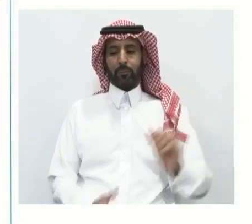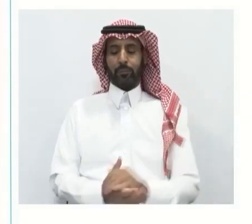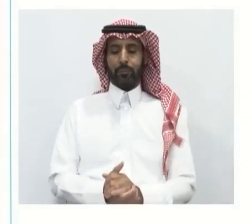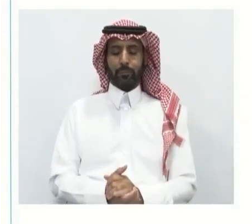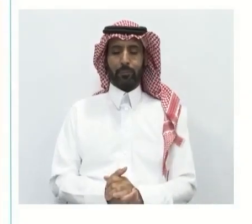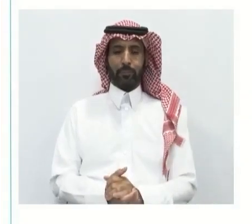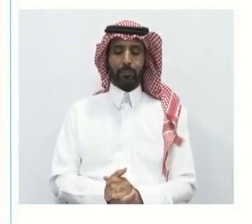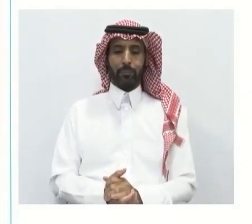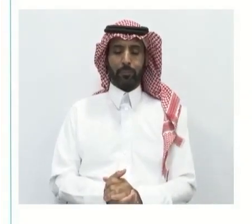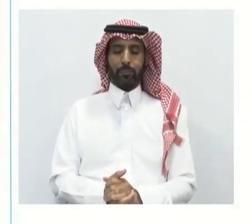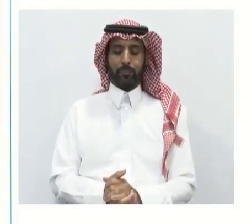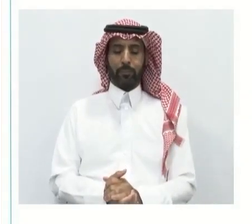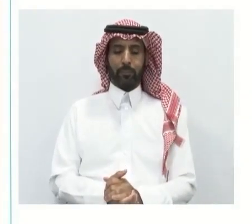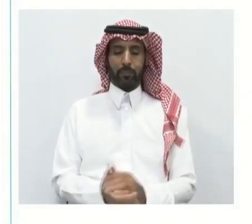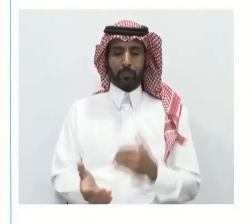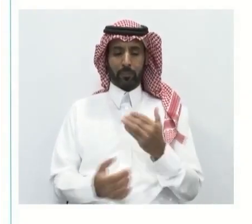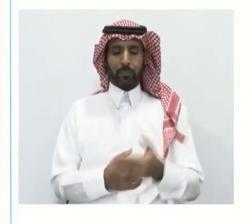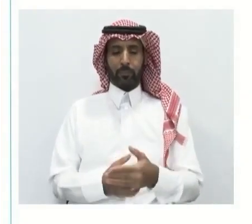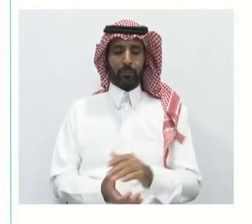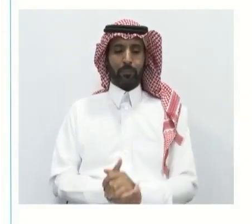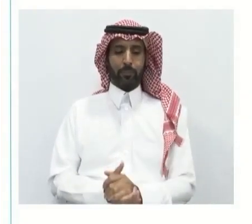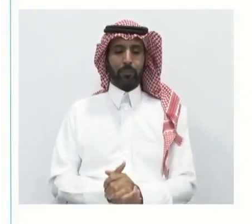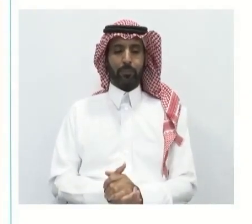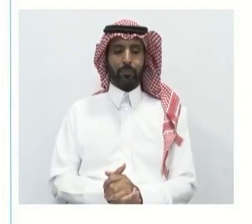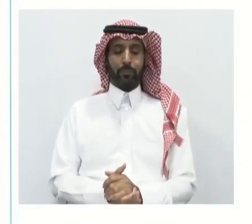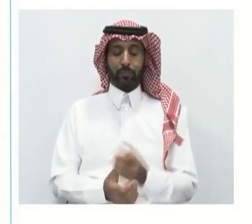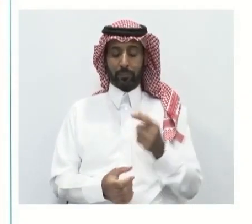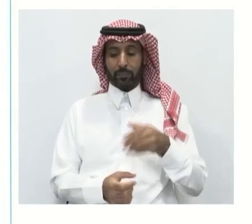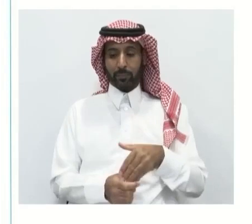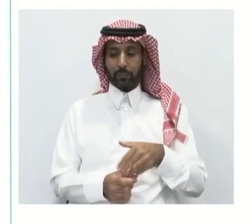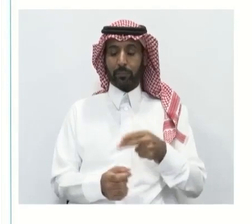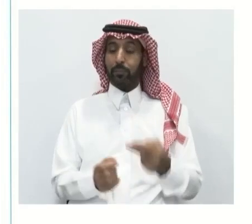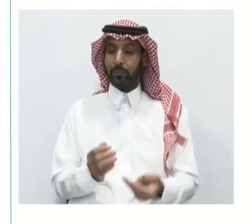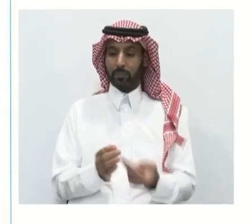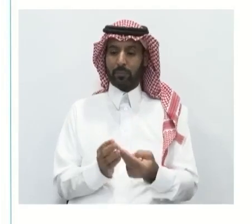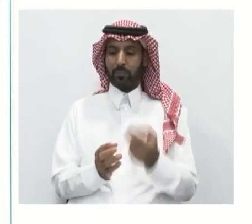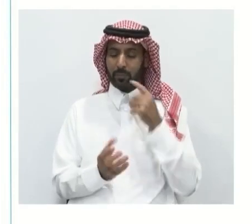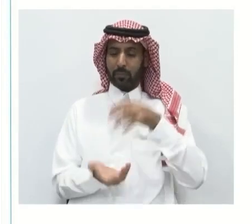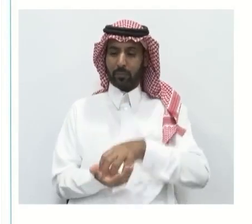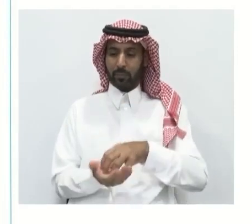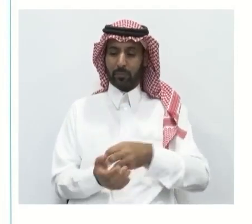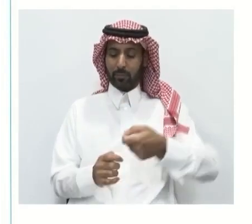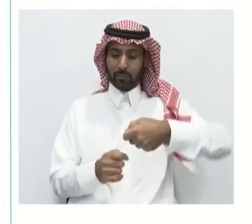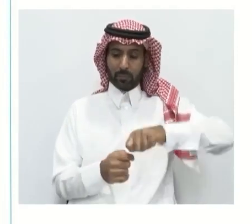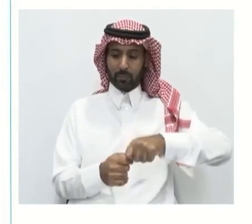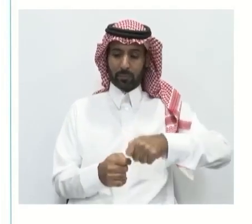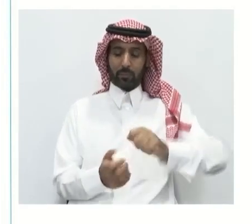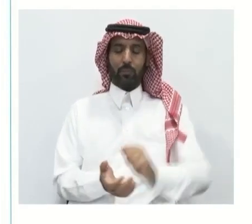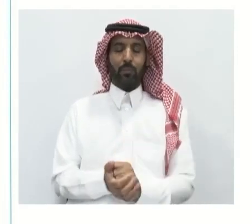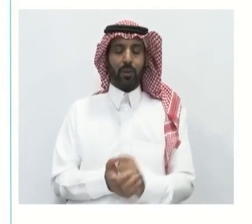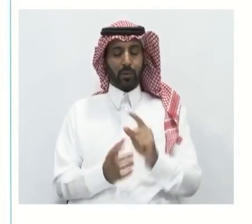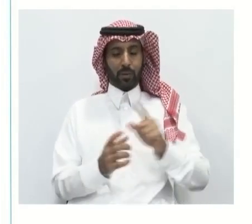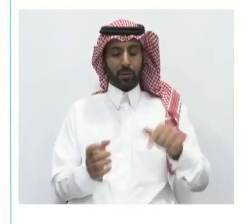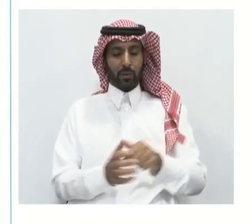strange coincidence. Continuing with the word installed. Installed, a place or fix, equipment or